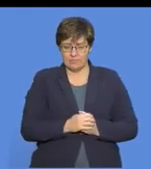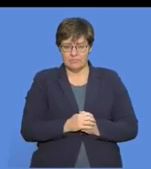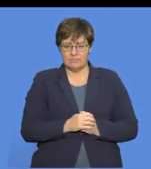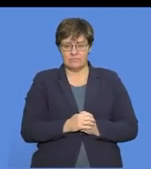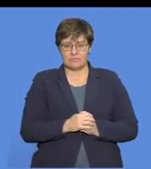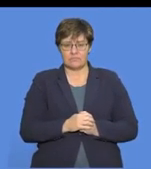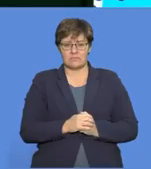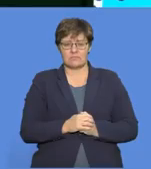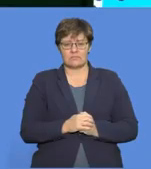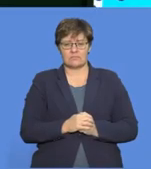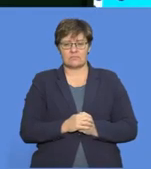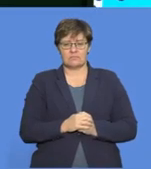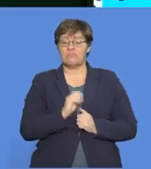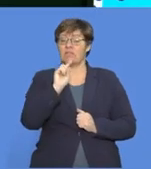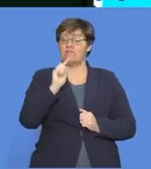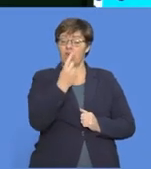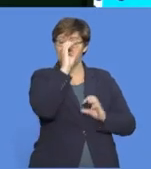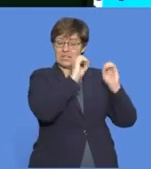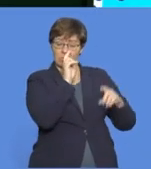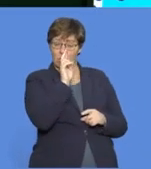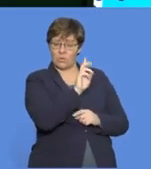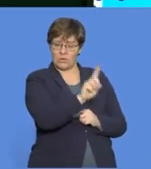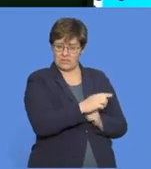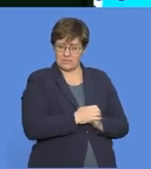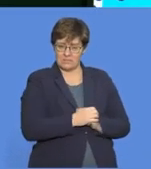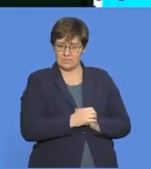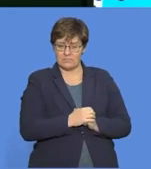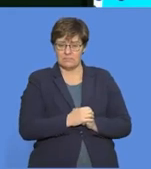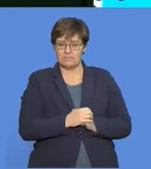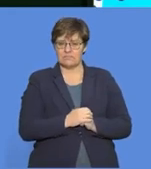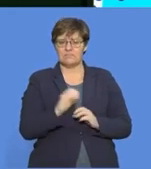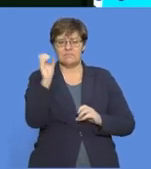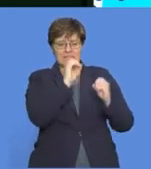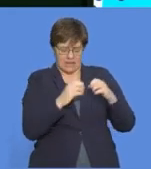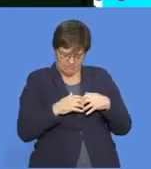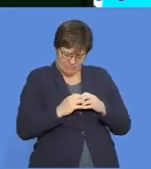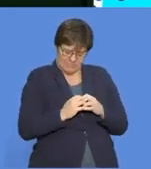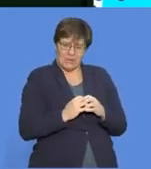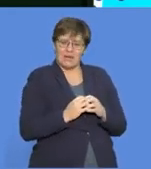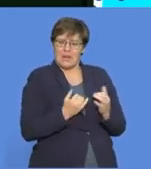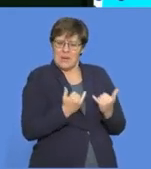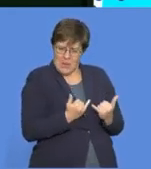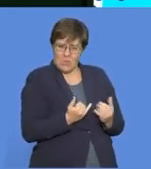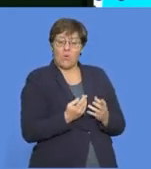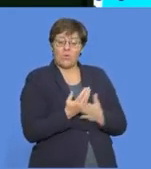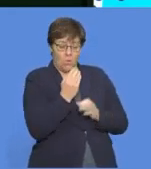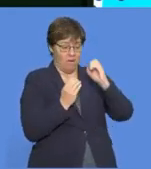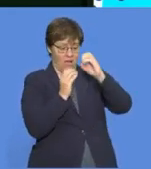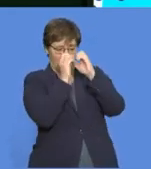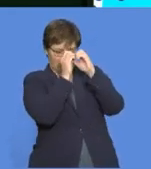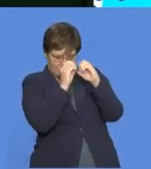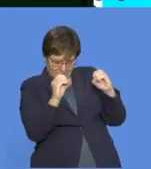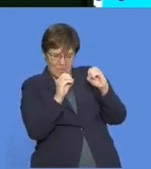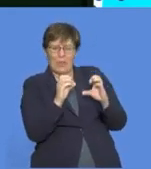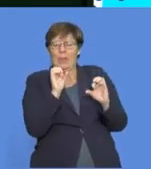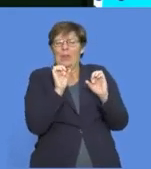doing? The first type of cells we're looking at are cells that have just been formed by